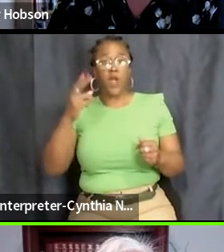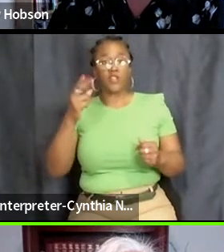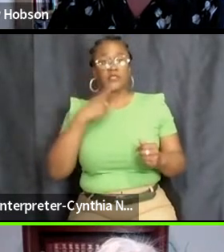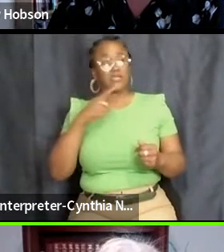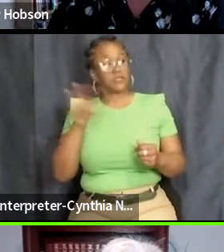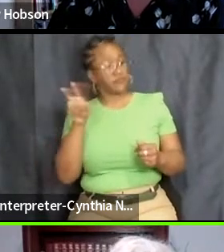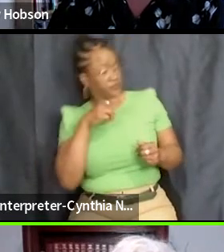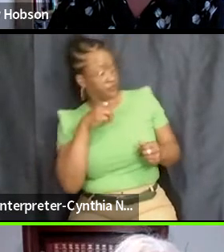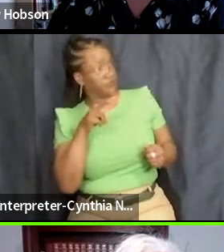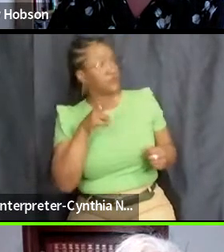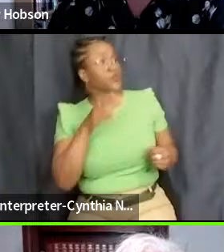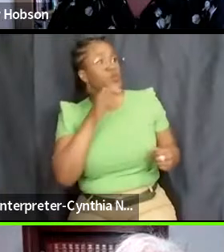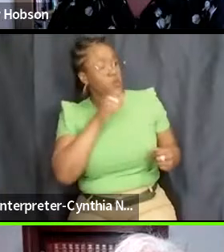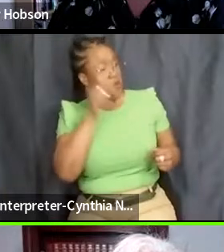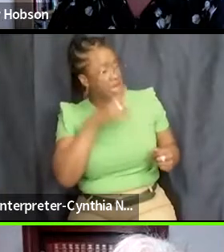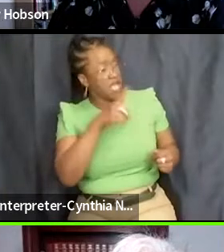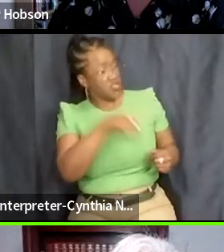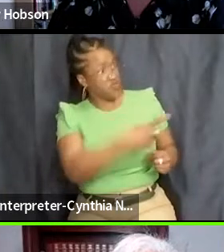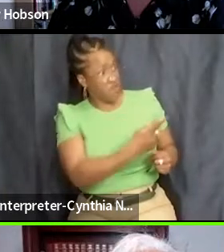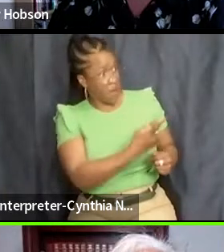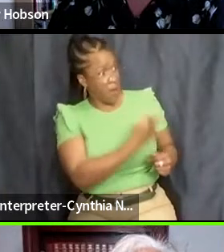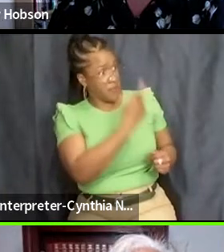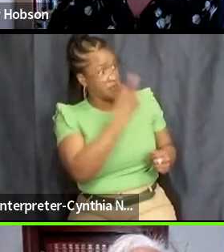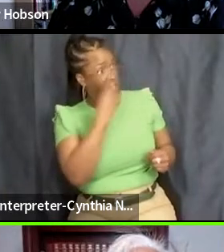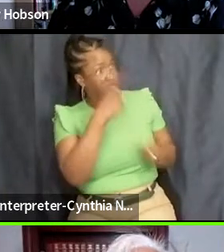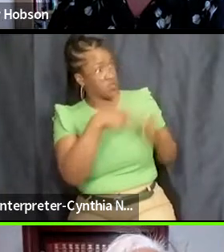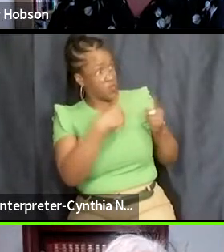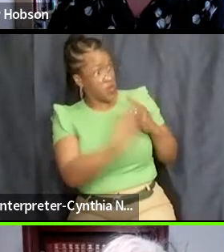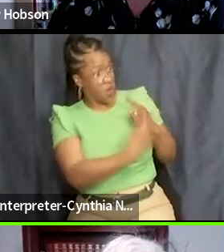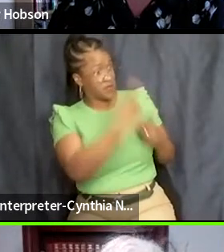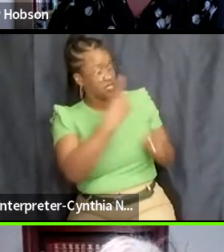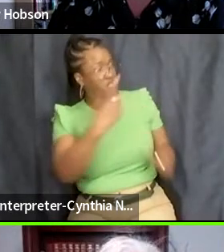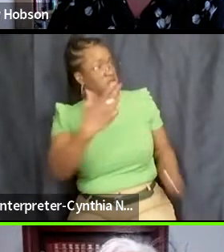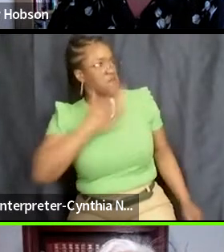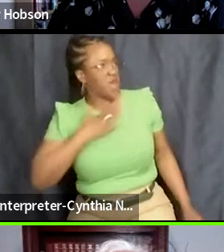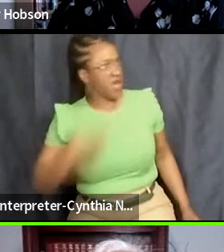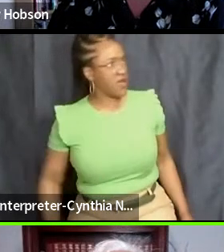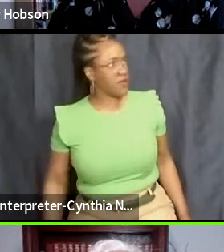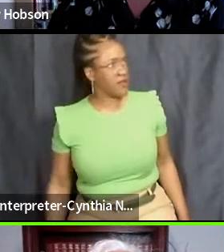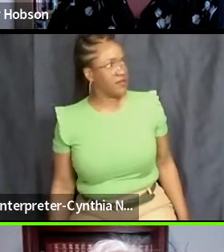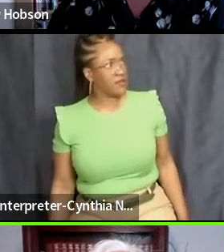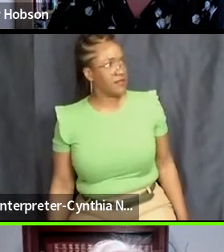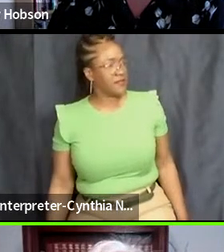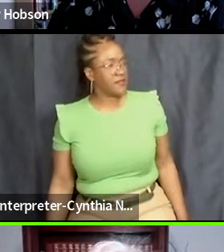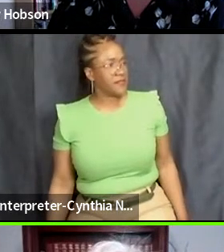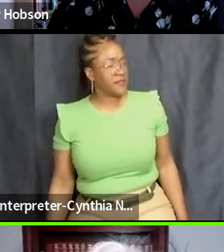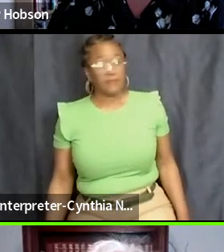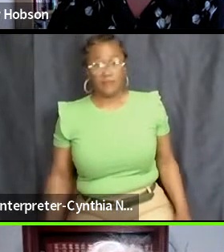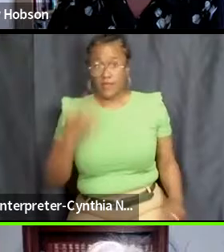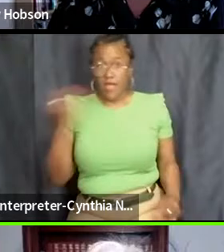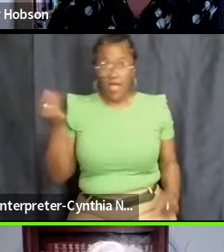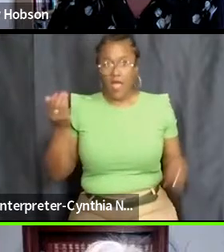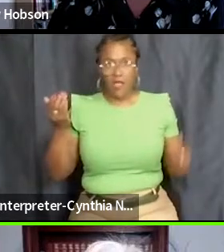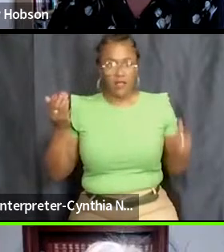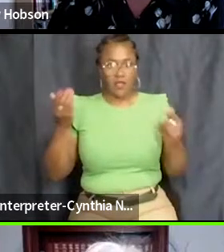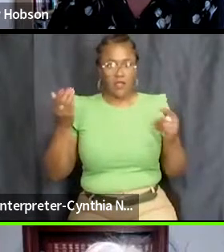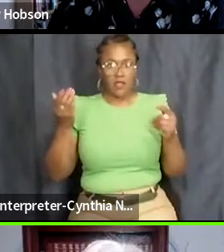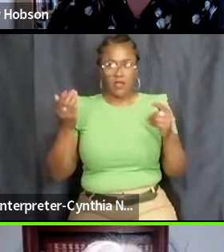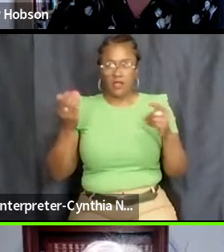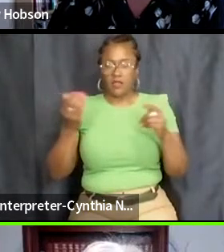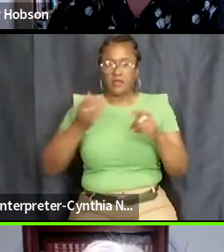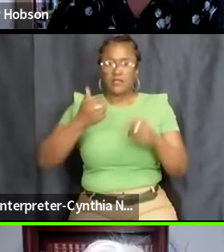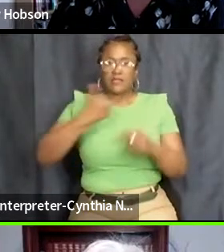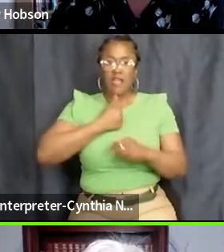man, you come up those stairs, once you're up there, you're mine." And there was a